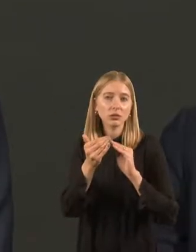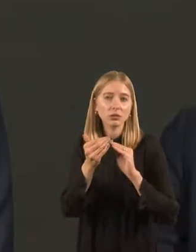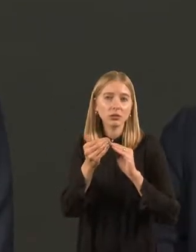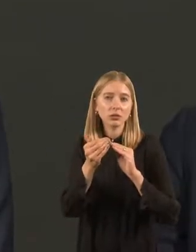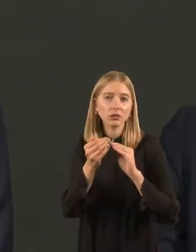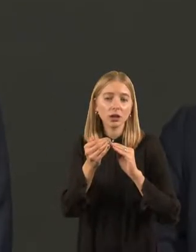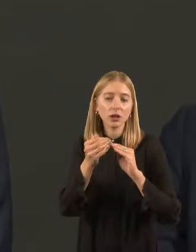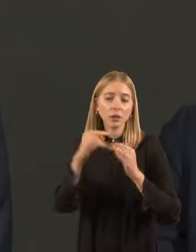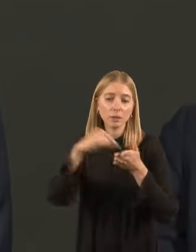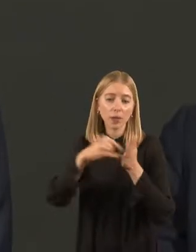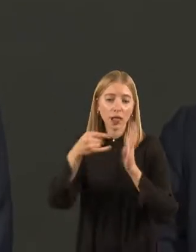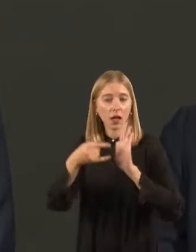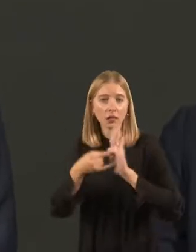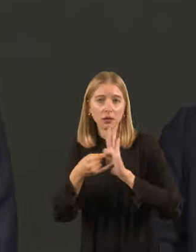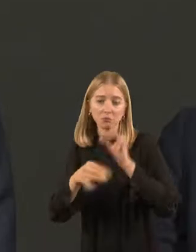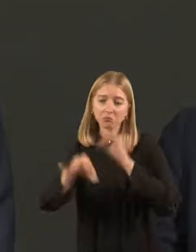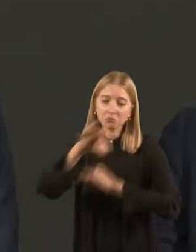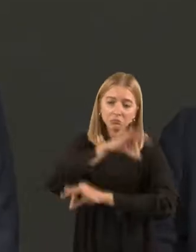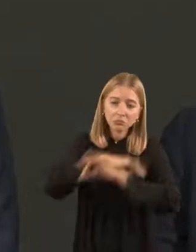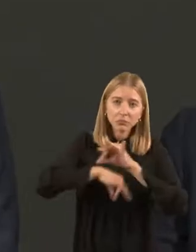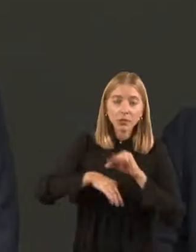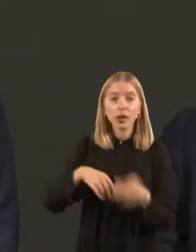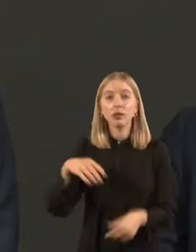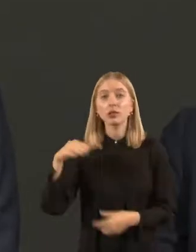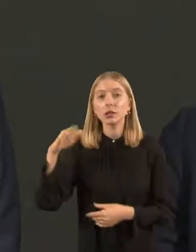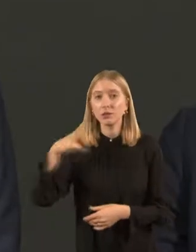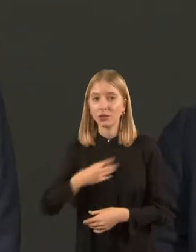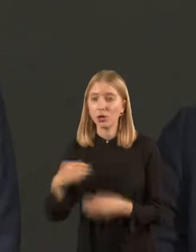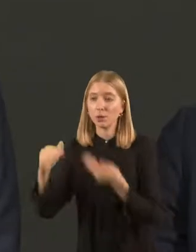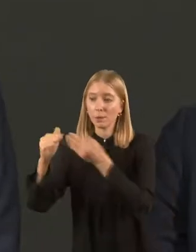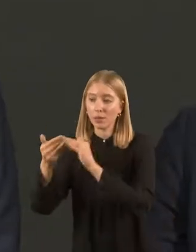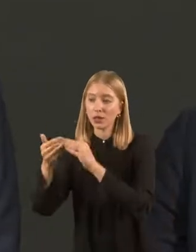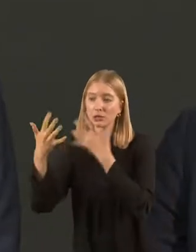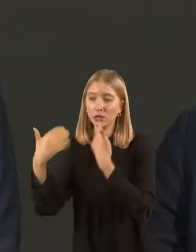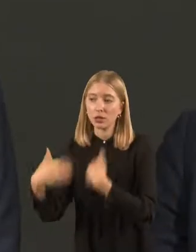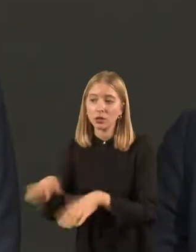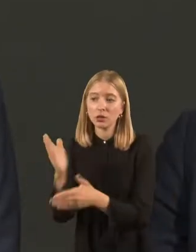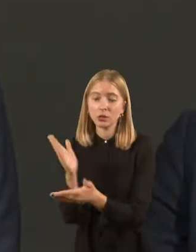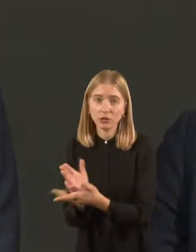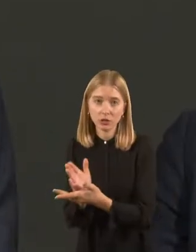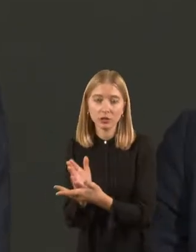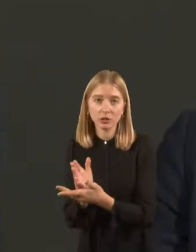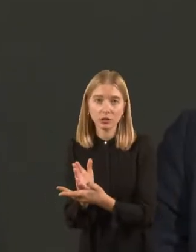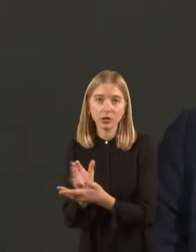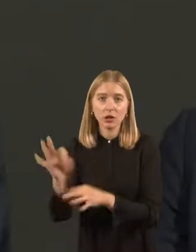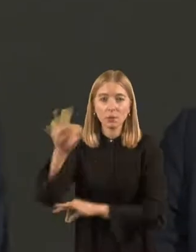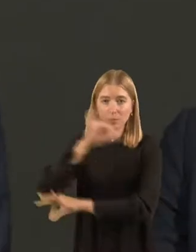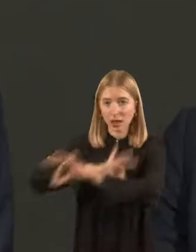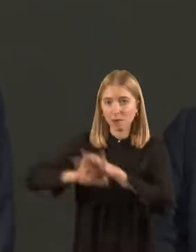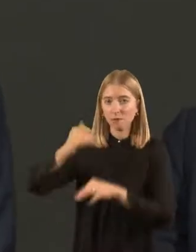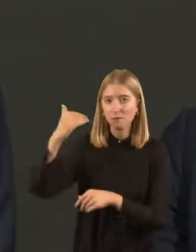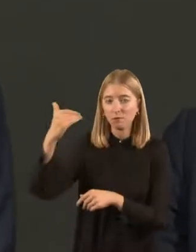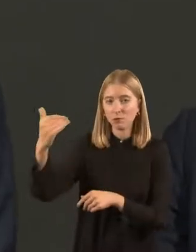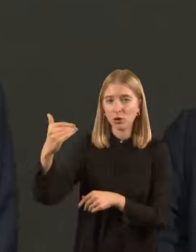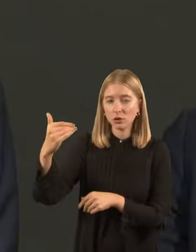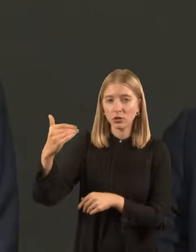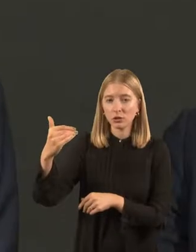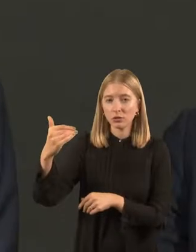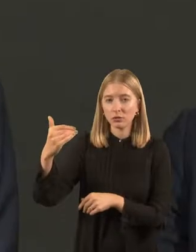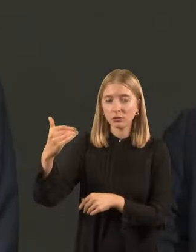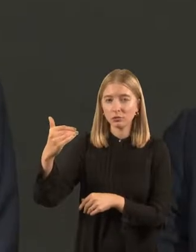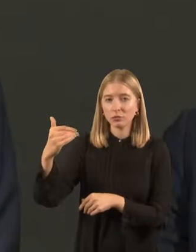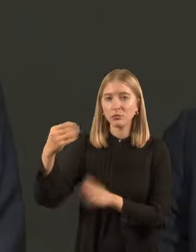part about the transport sector in the review very carefully. I know